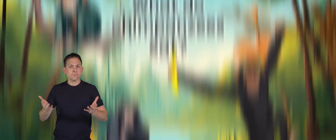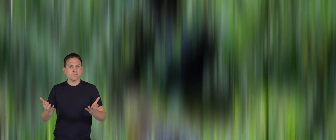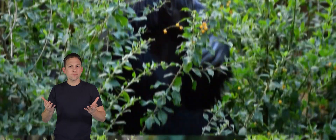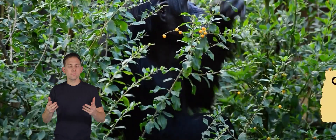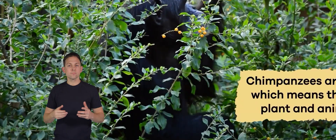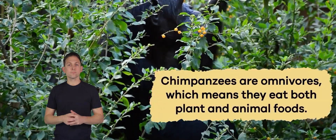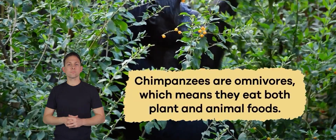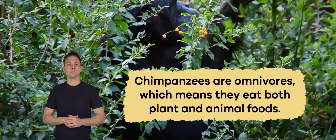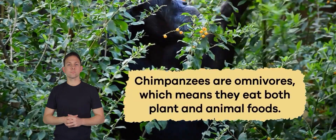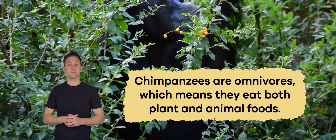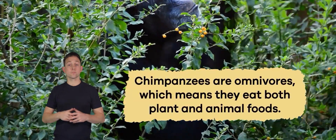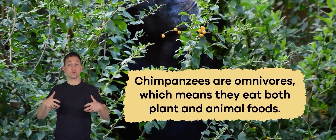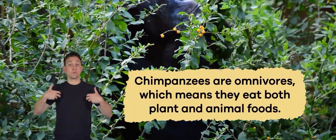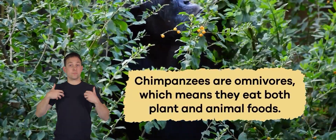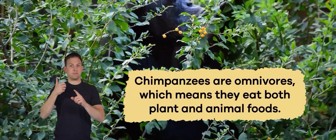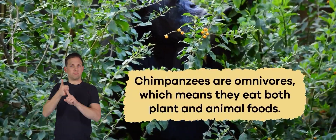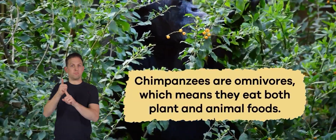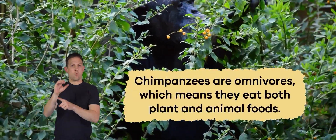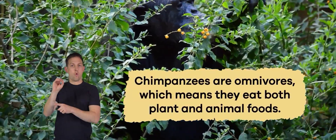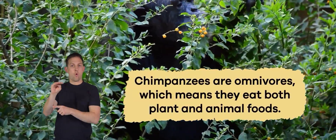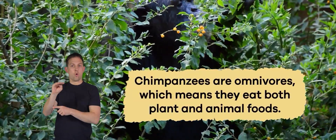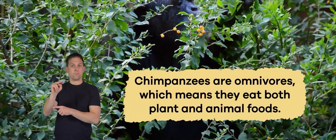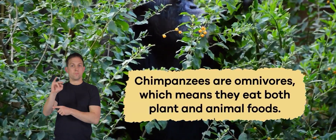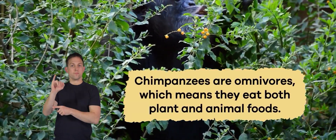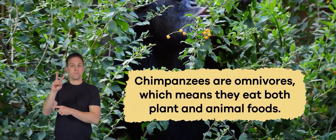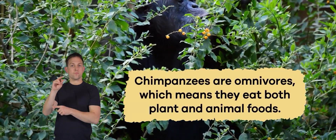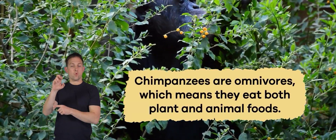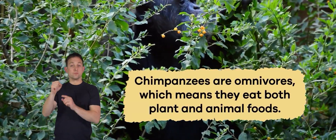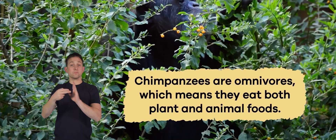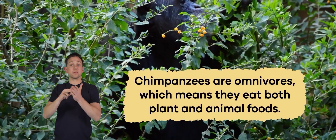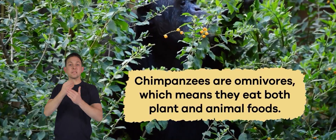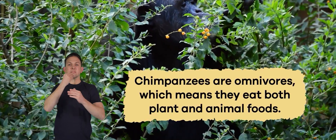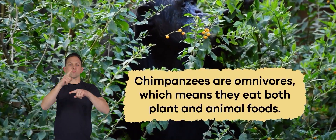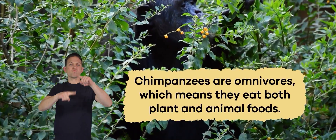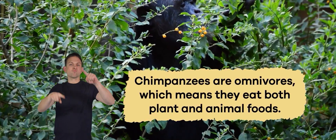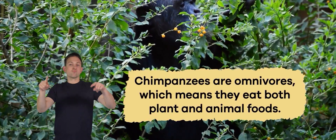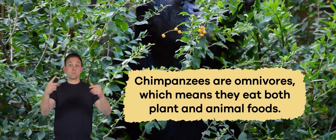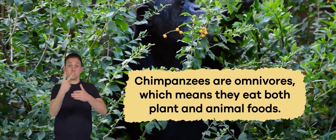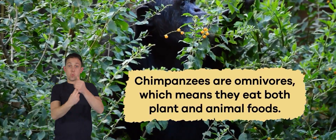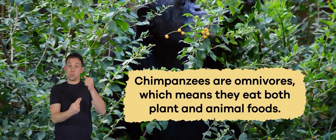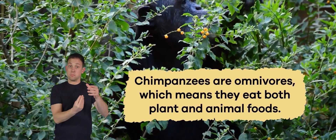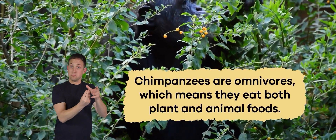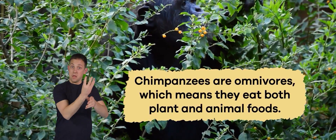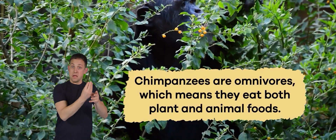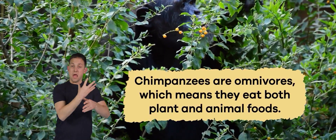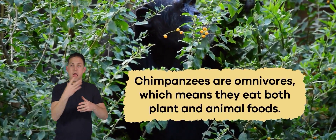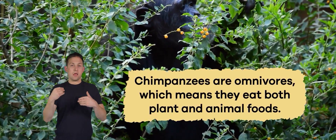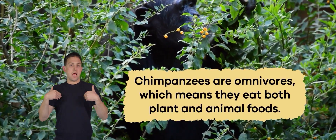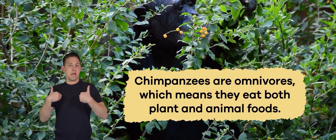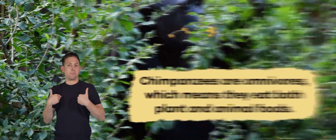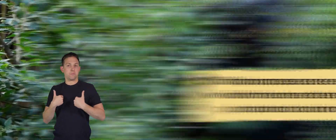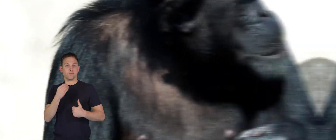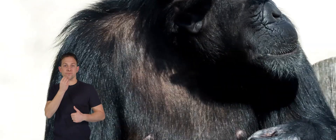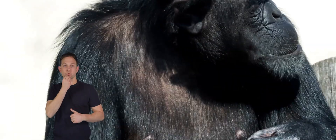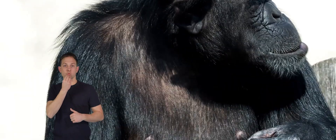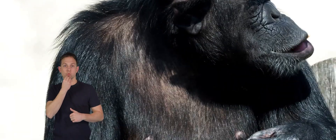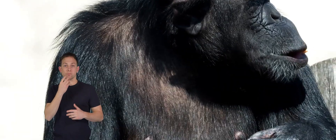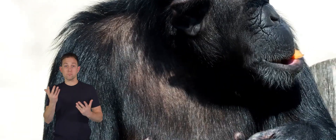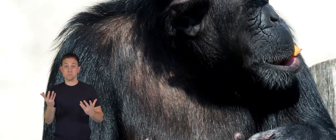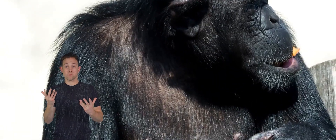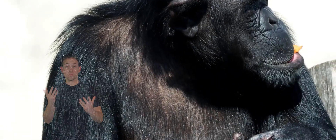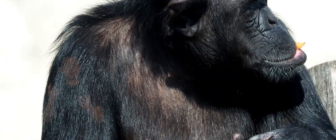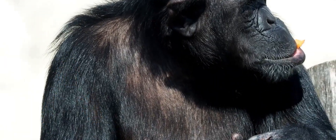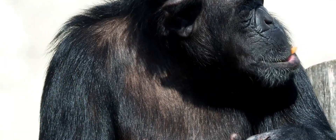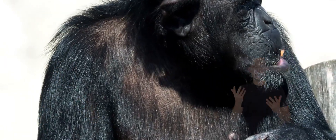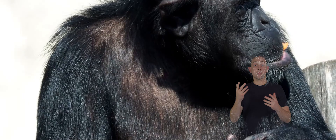chimpanzees are omnivores which means they eat a variety of both plant and animal foods early